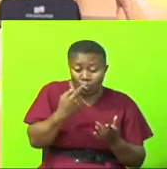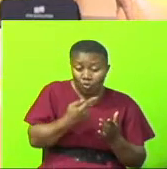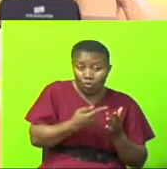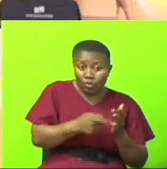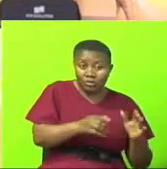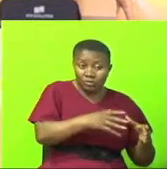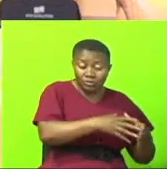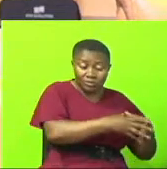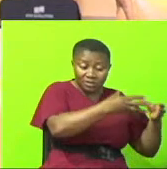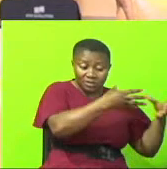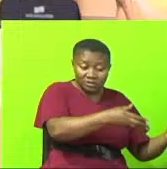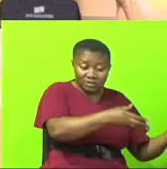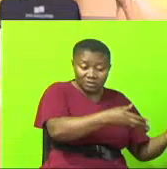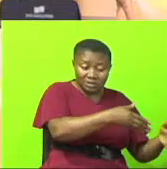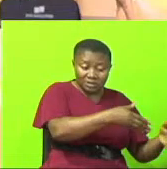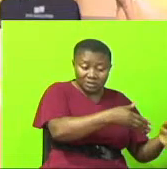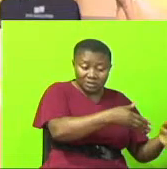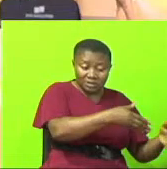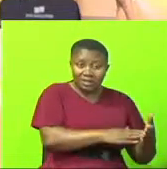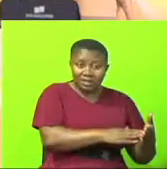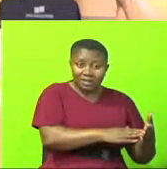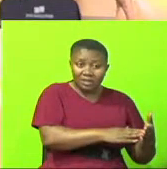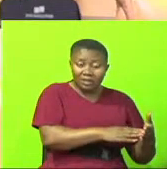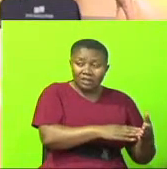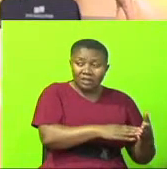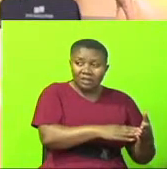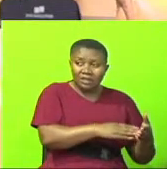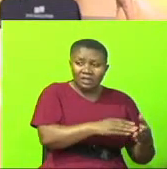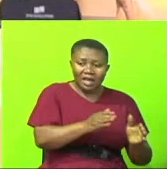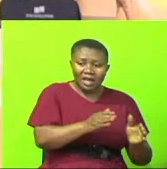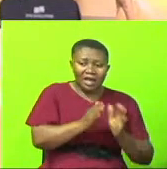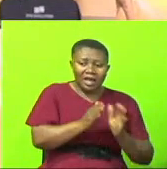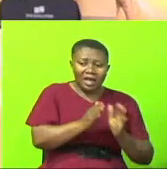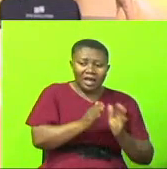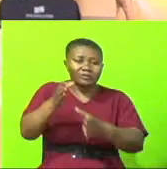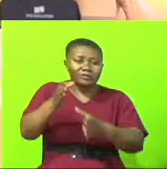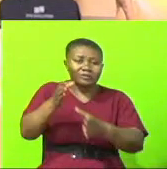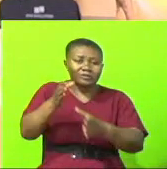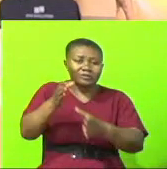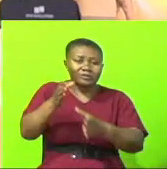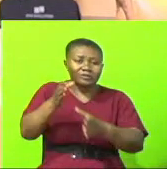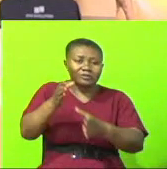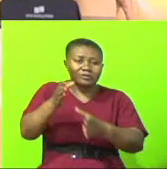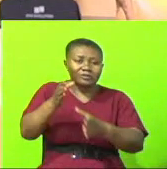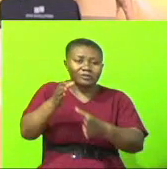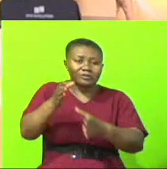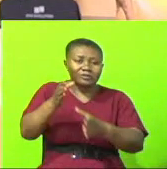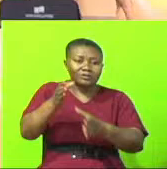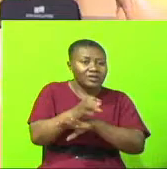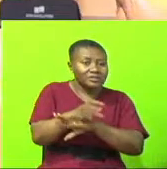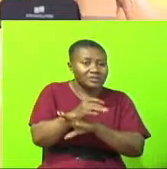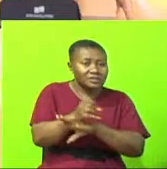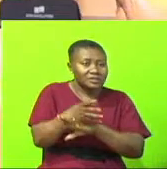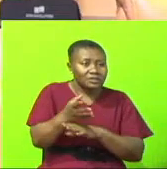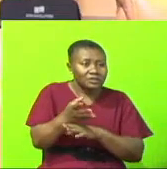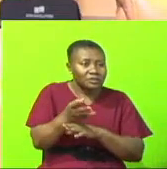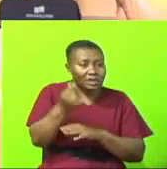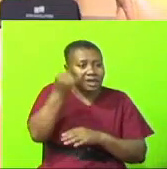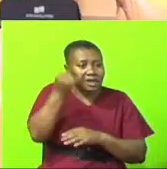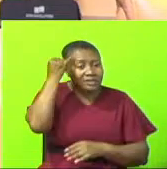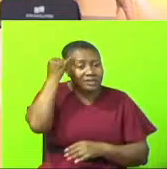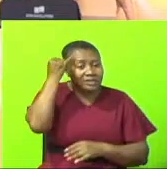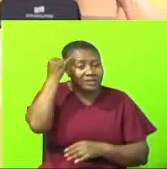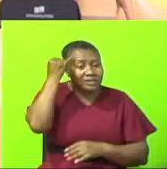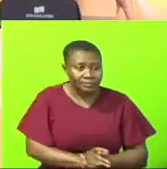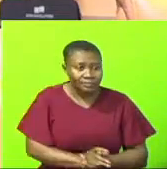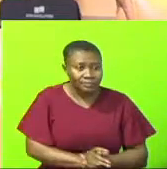basically asking the Supreme Court to give an advisory opinion on a matter that, in respect of which Parliament hasn't yet